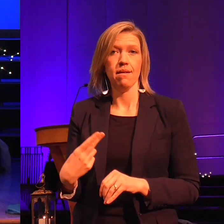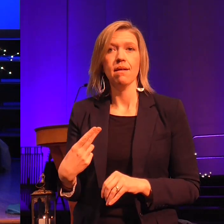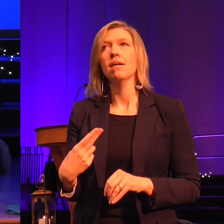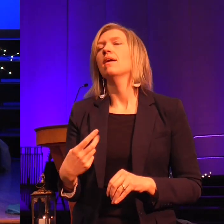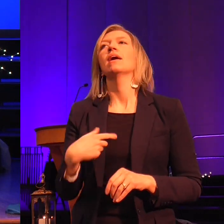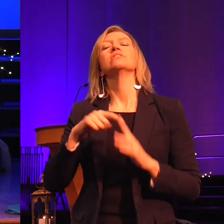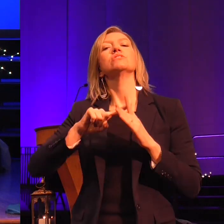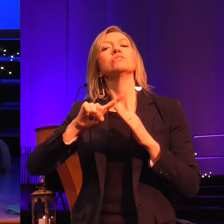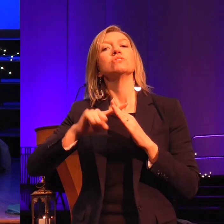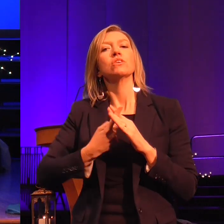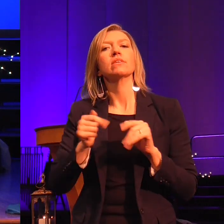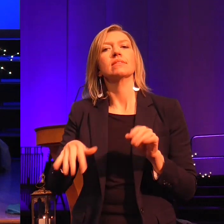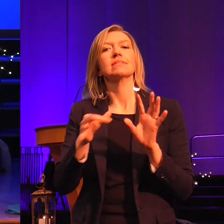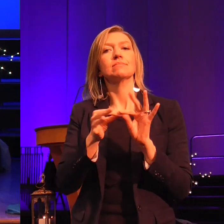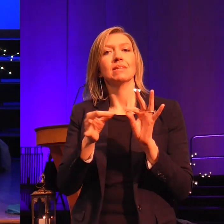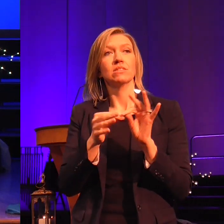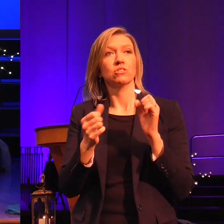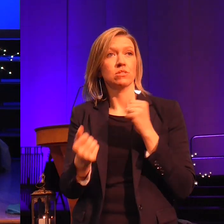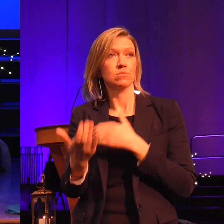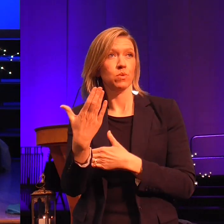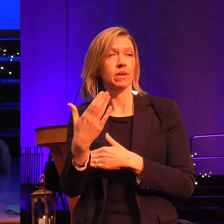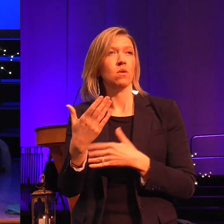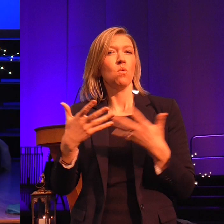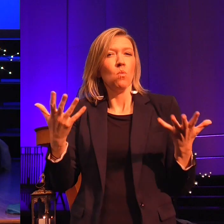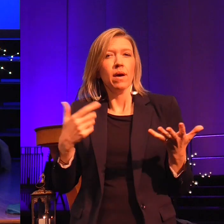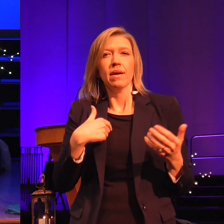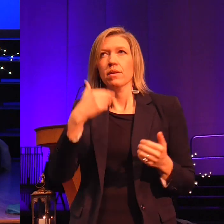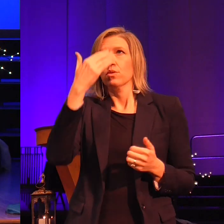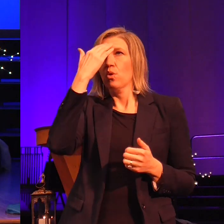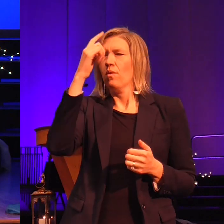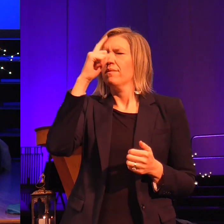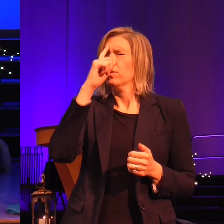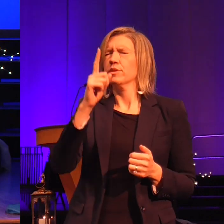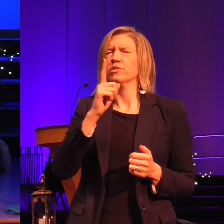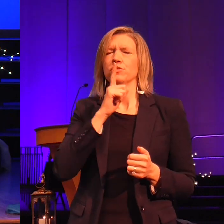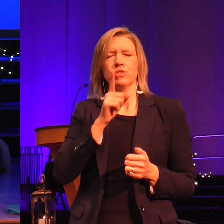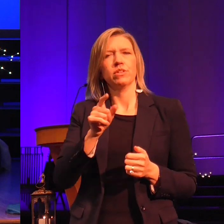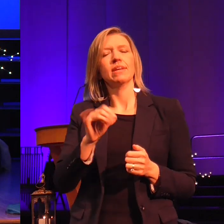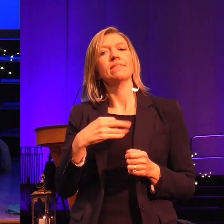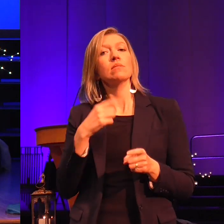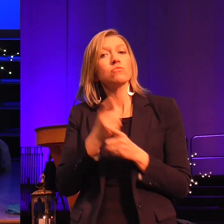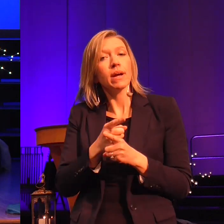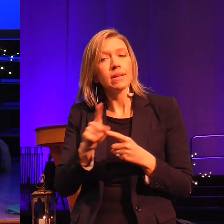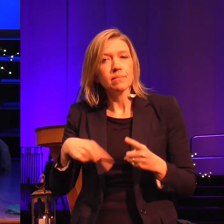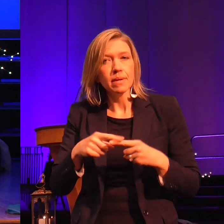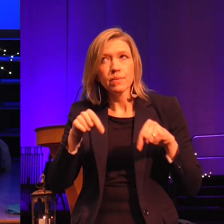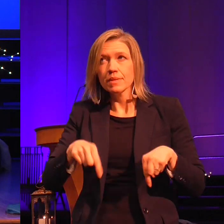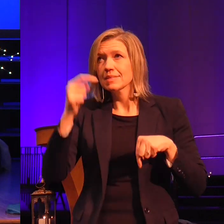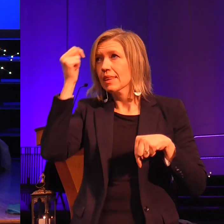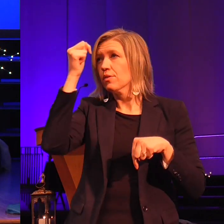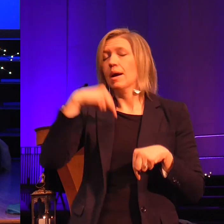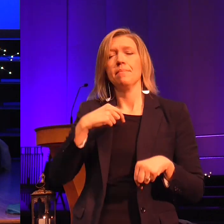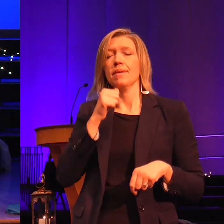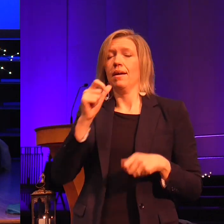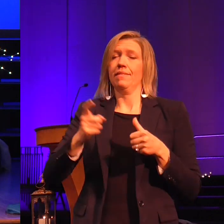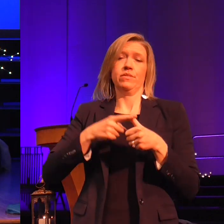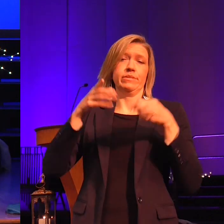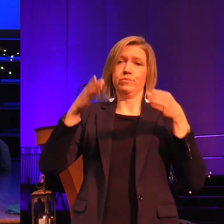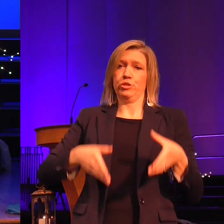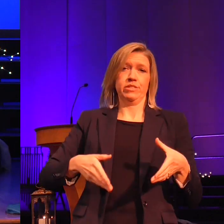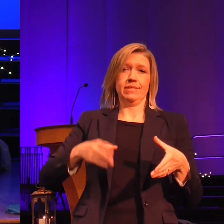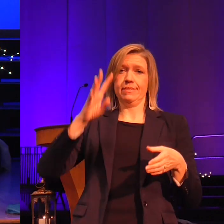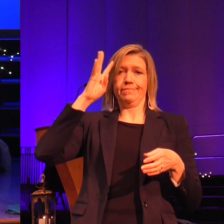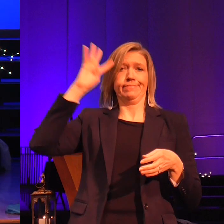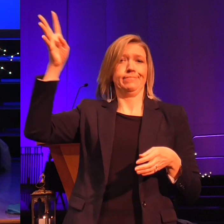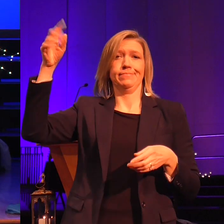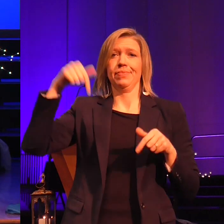I know for sure is that if I'm right about this theory, and I'm not the only human who's ever theorized this, I'm not taking full credit for it by any